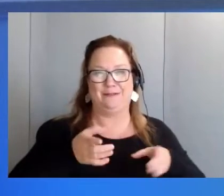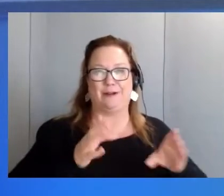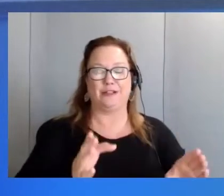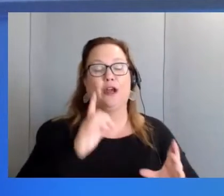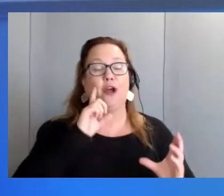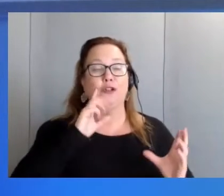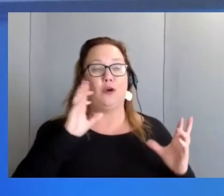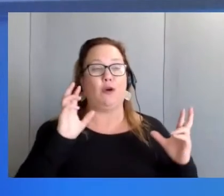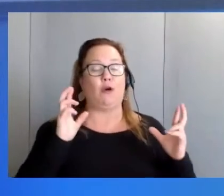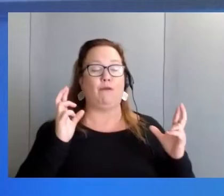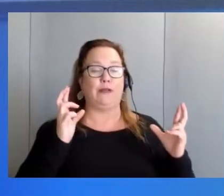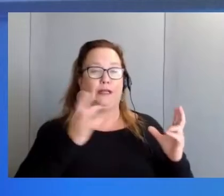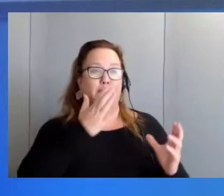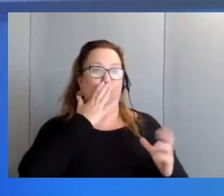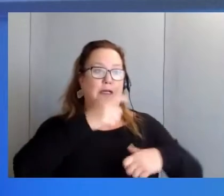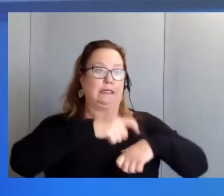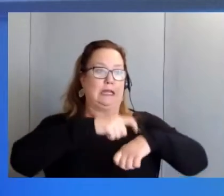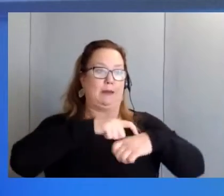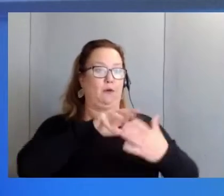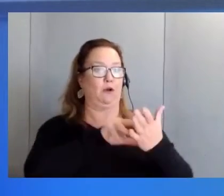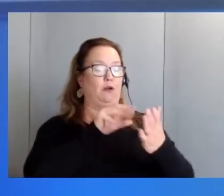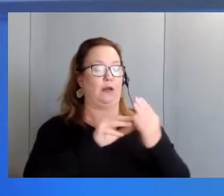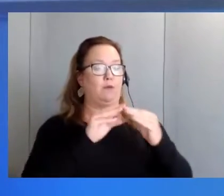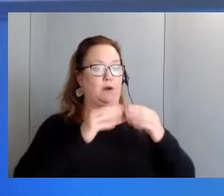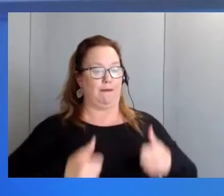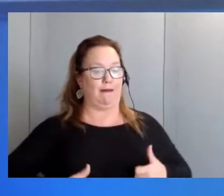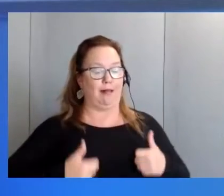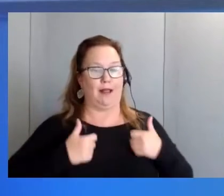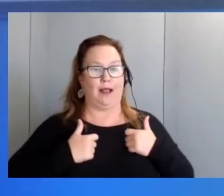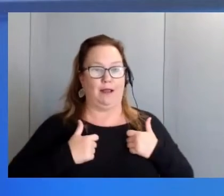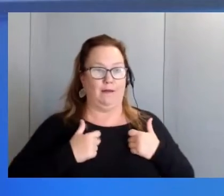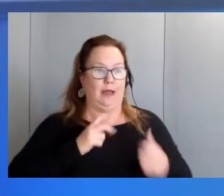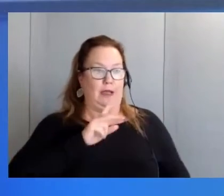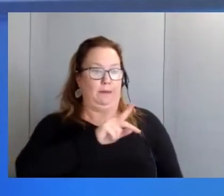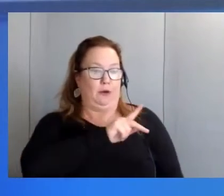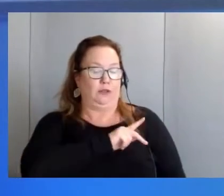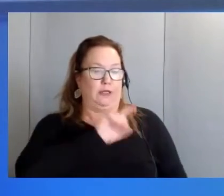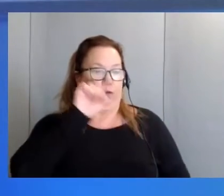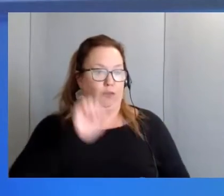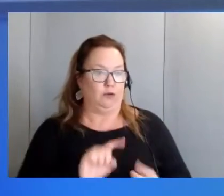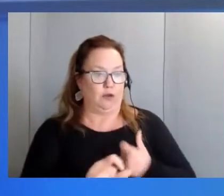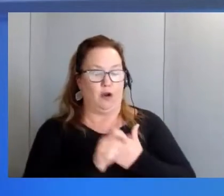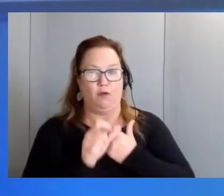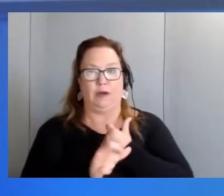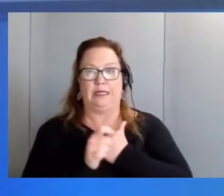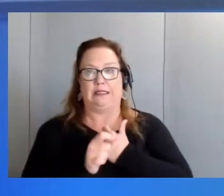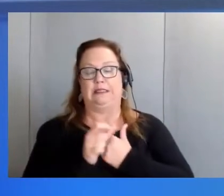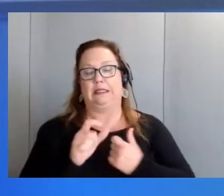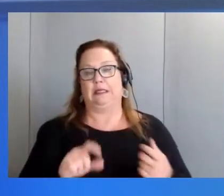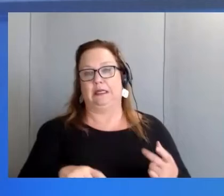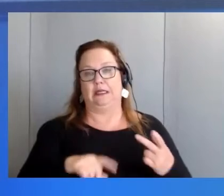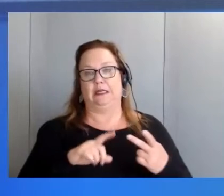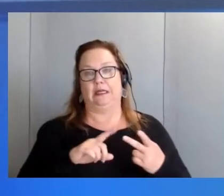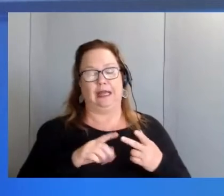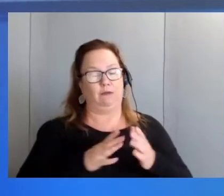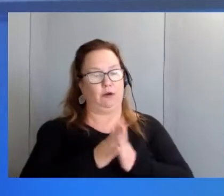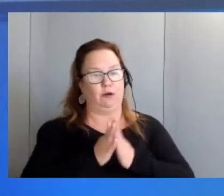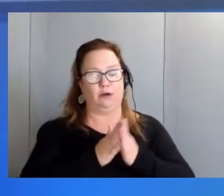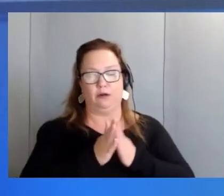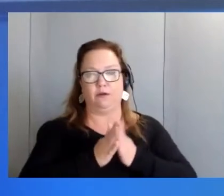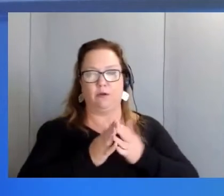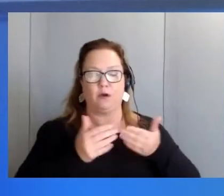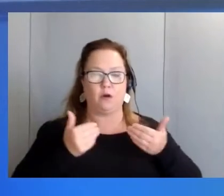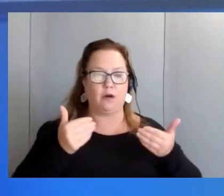Alzheimer's disease. We're learning more about lifestyle and what we can personally do to reduce our risk. And then I think the field's moving rapidly in terms of